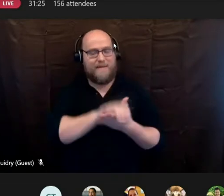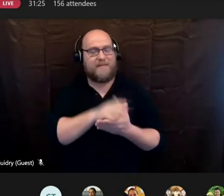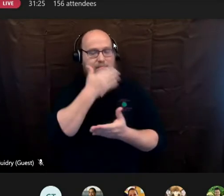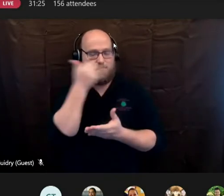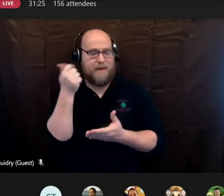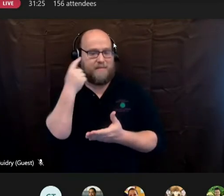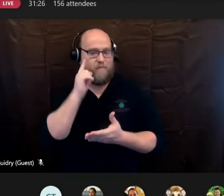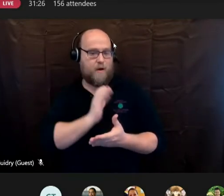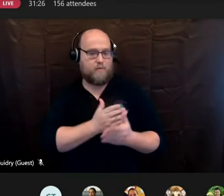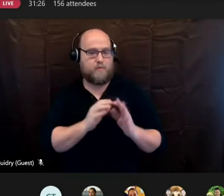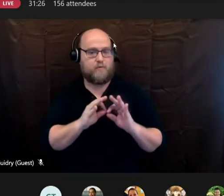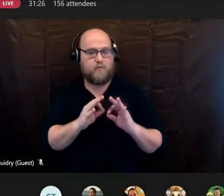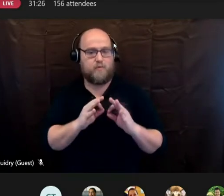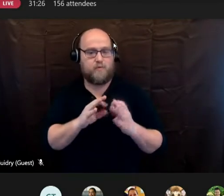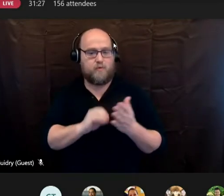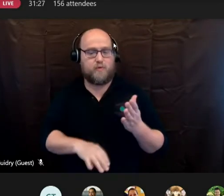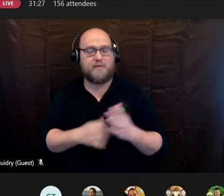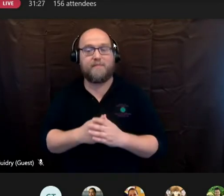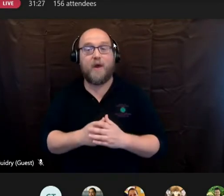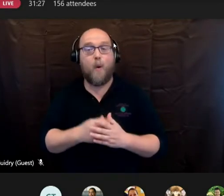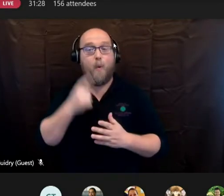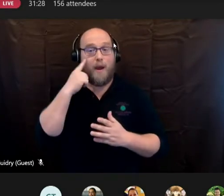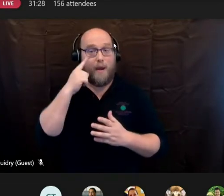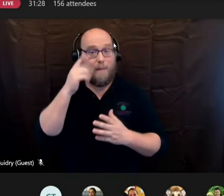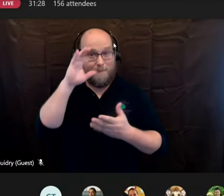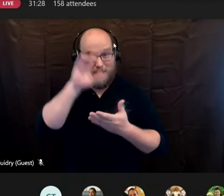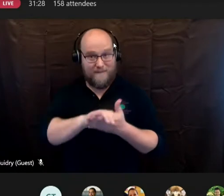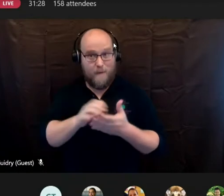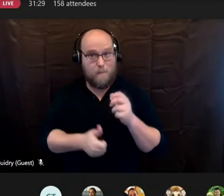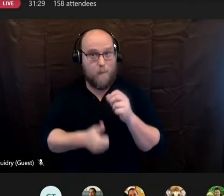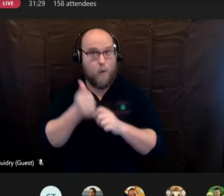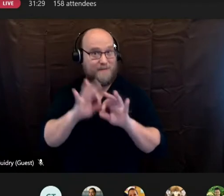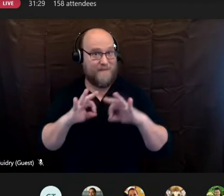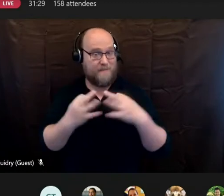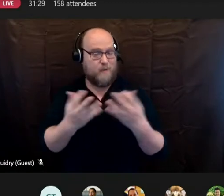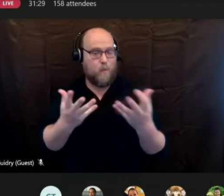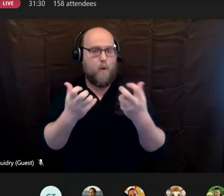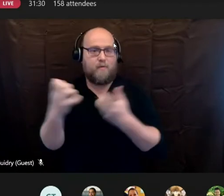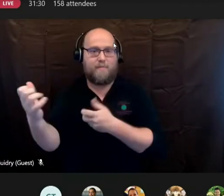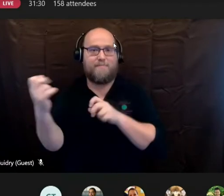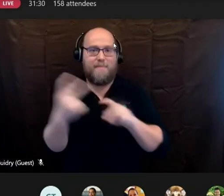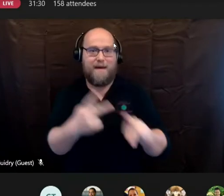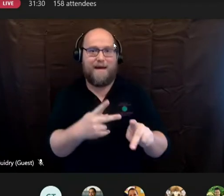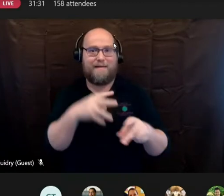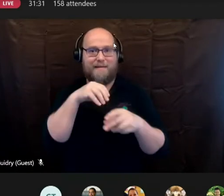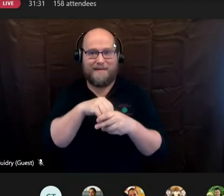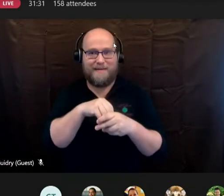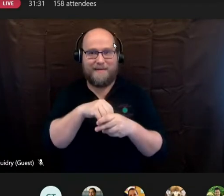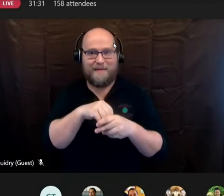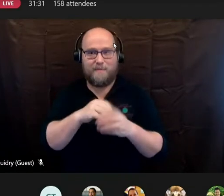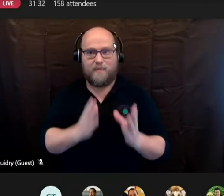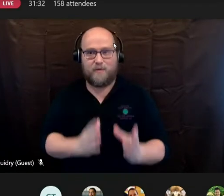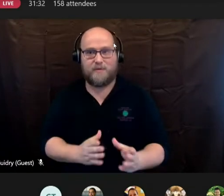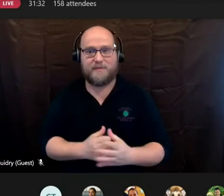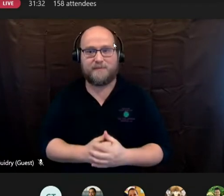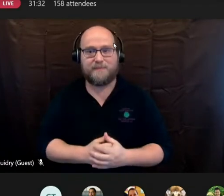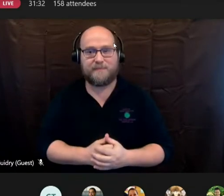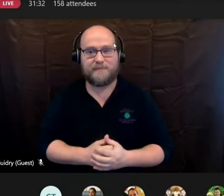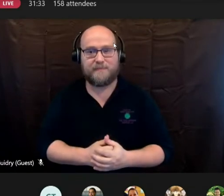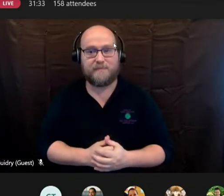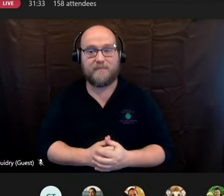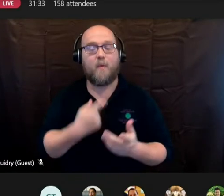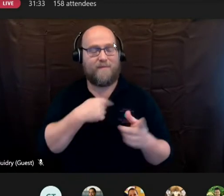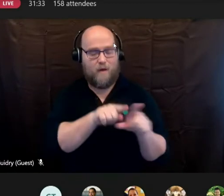want to return in person, so that's what we're planning for. It's a practical exercise in many respects, but we've also learned a lot